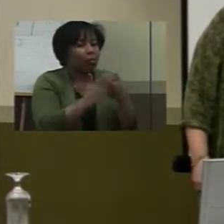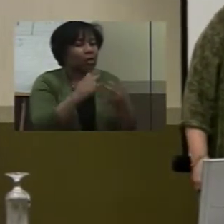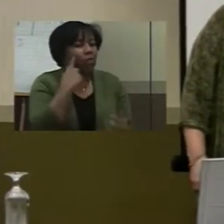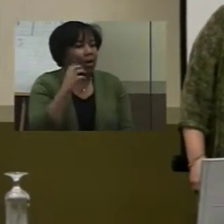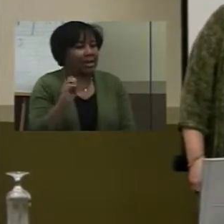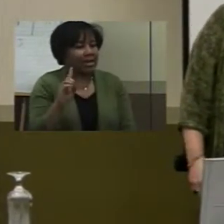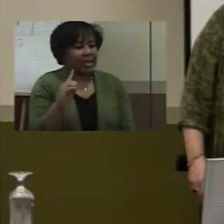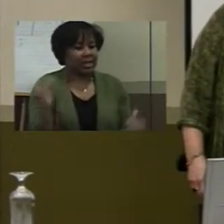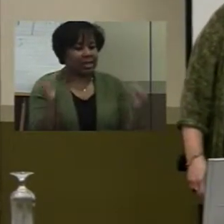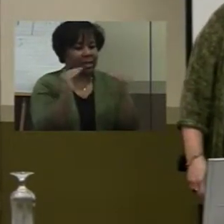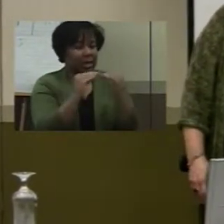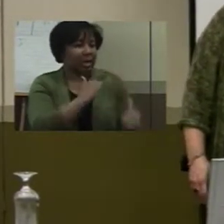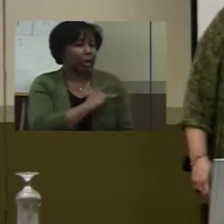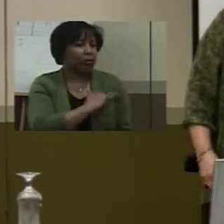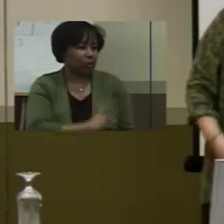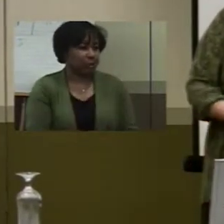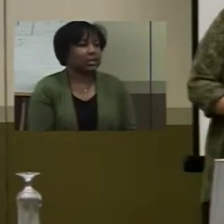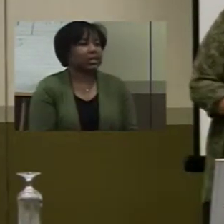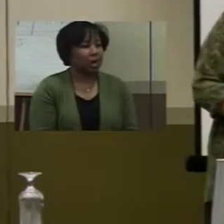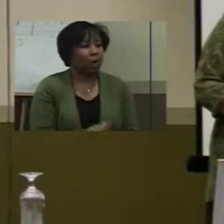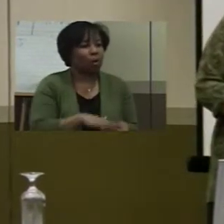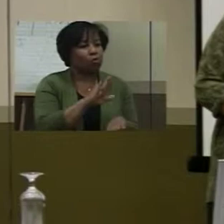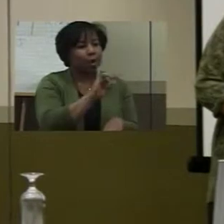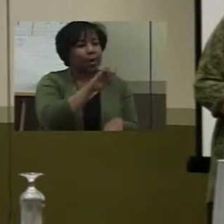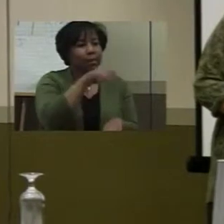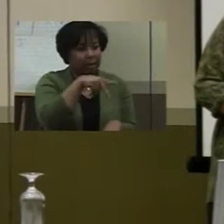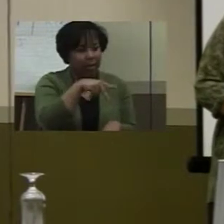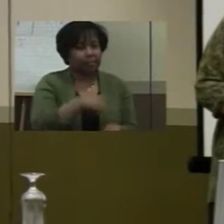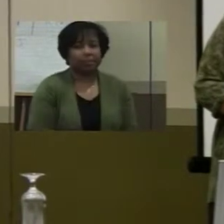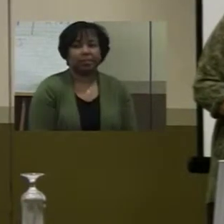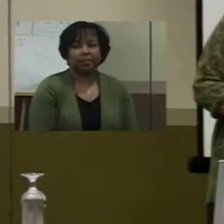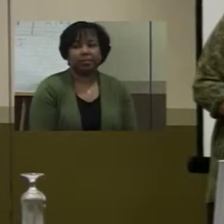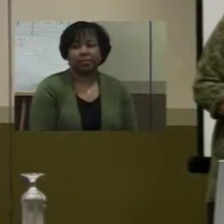the ED characteristic on your IEP.